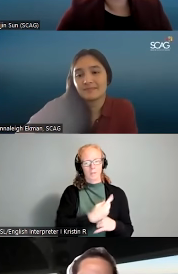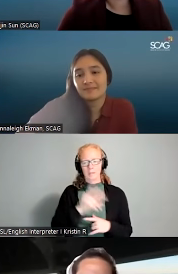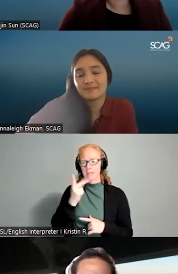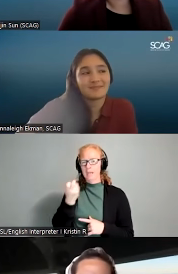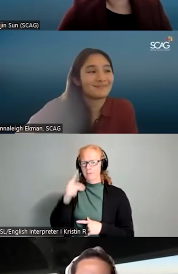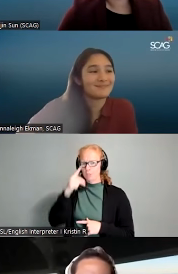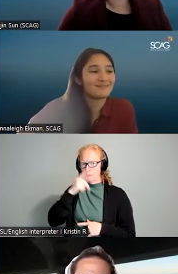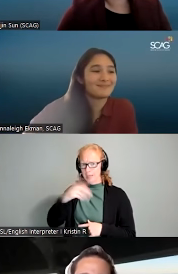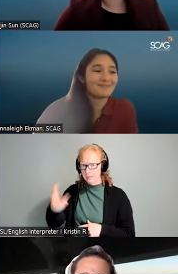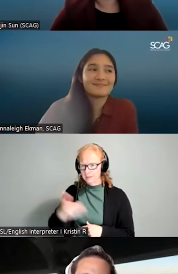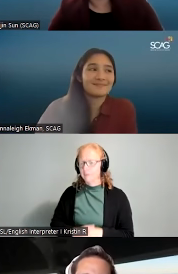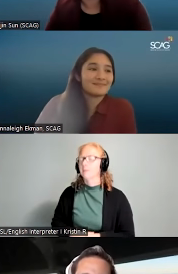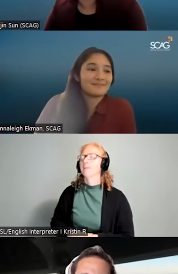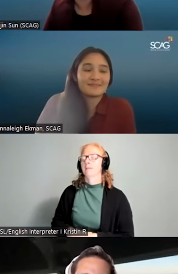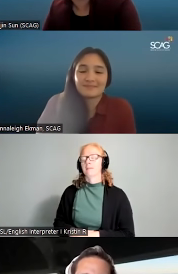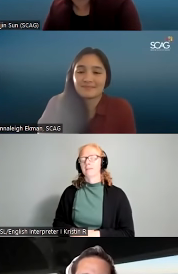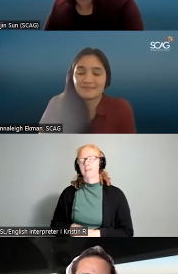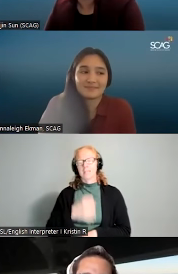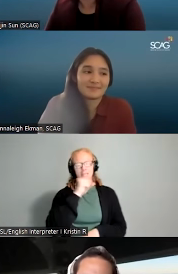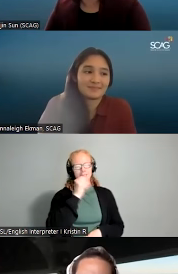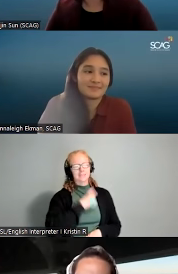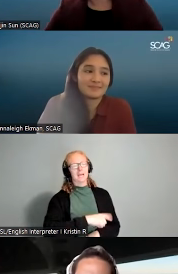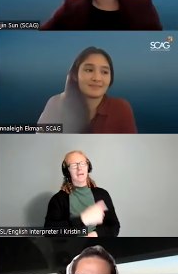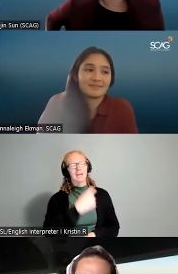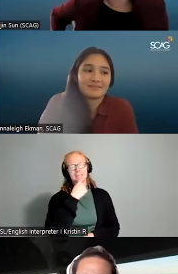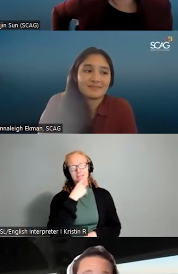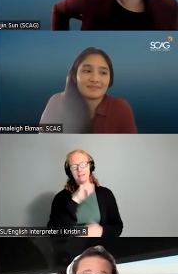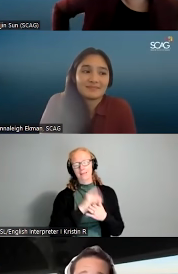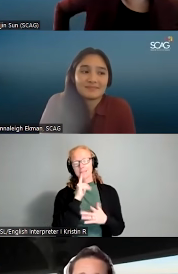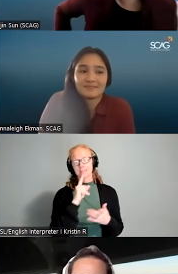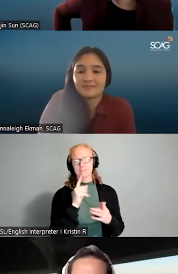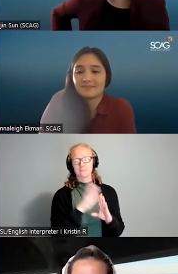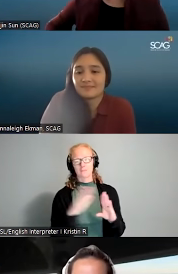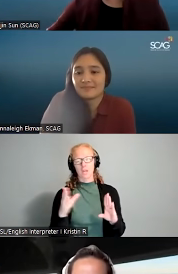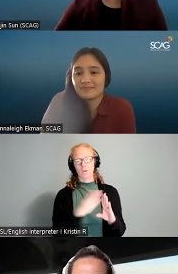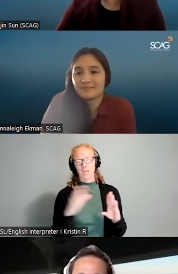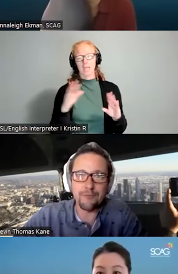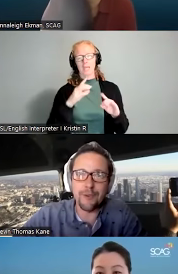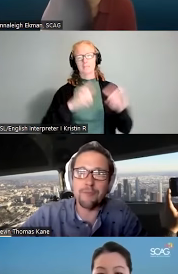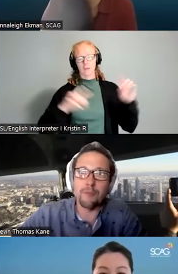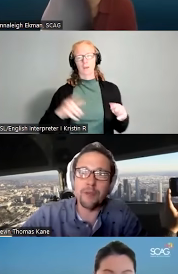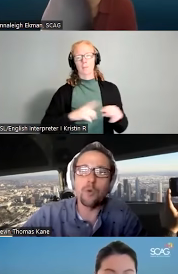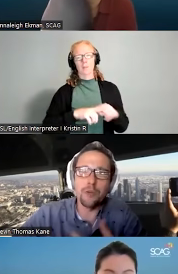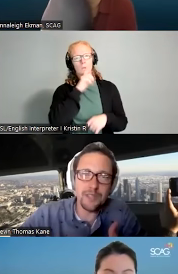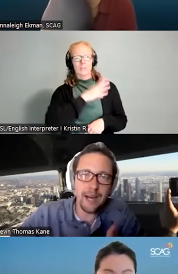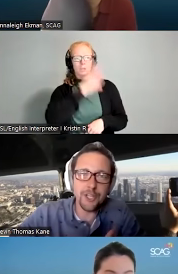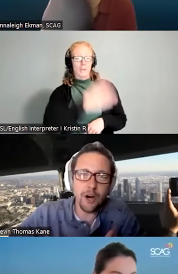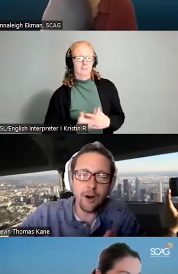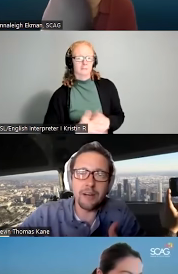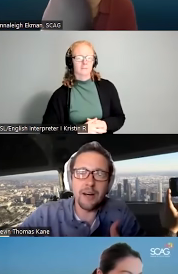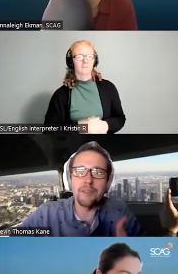please. Yeah, I would say it's to a slight degree perhaps, but it's a very indirect process. We